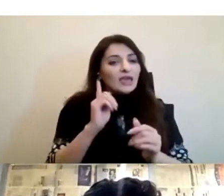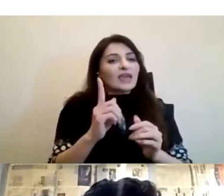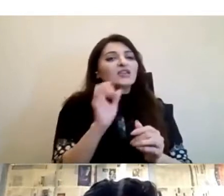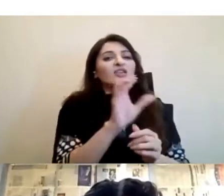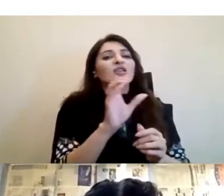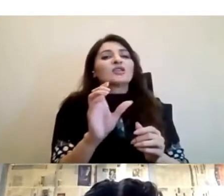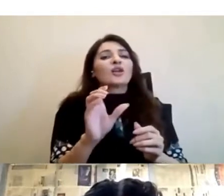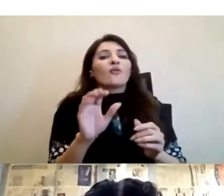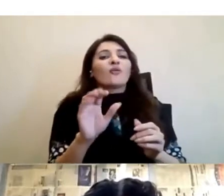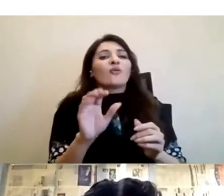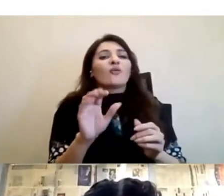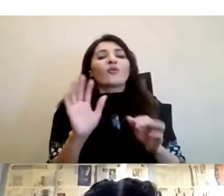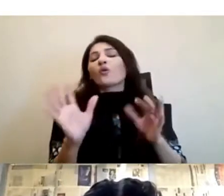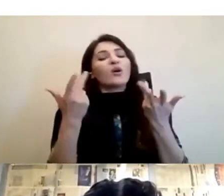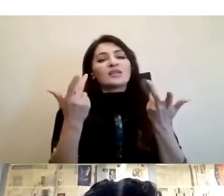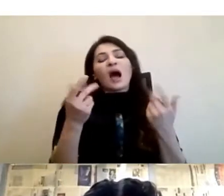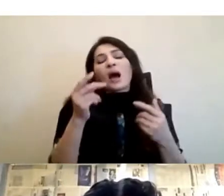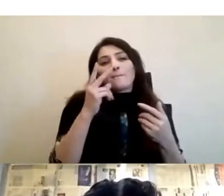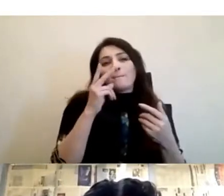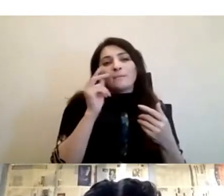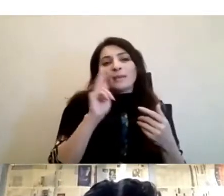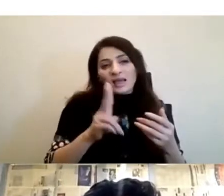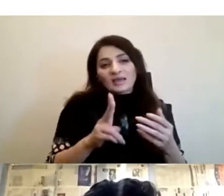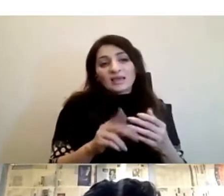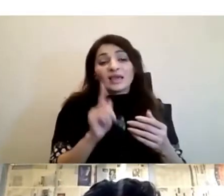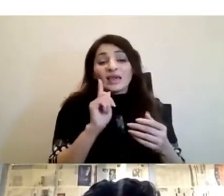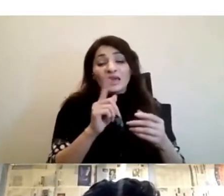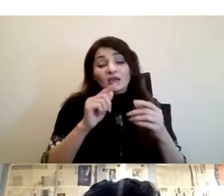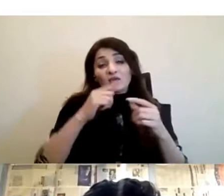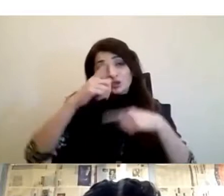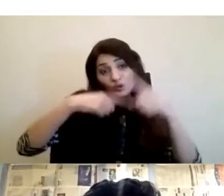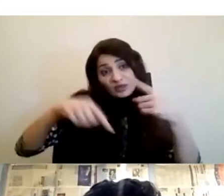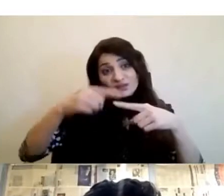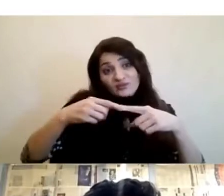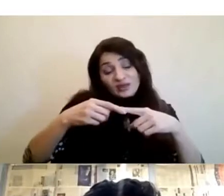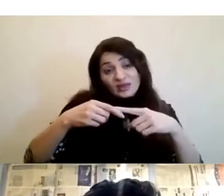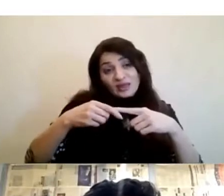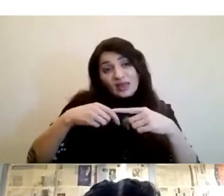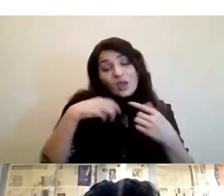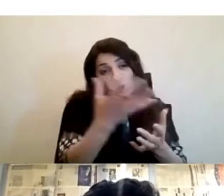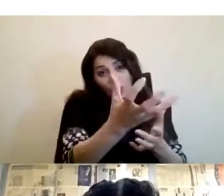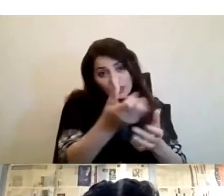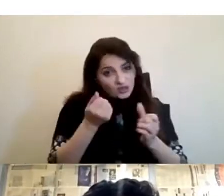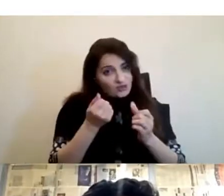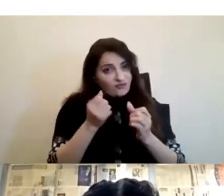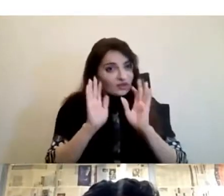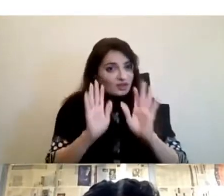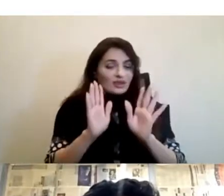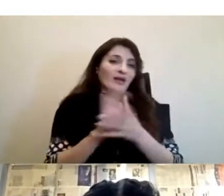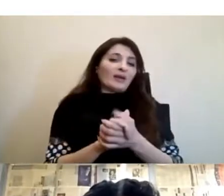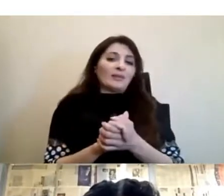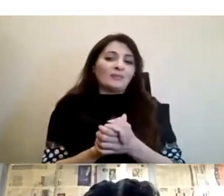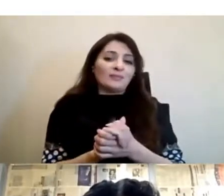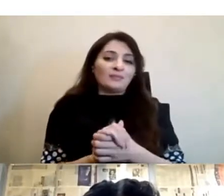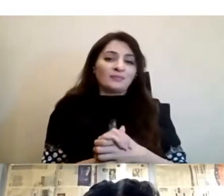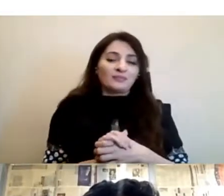having achieved, or rather, what's the one thing you hope we don't still need to try and advocate for, but we've actually started